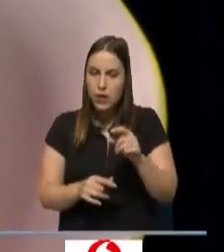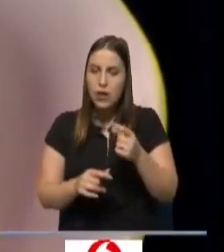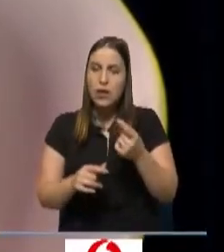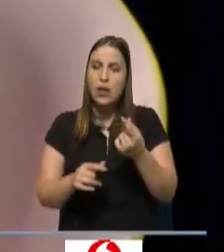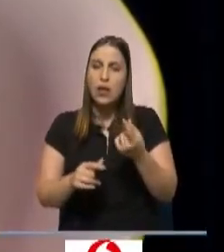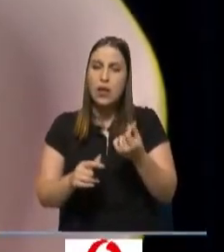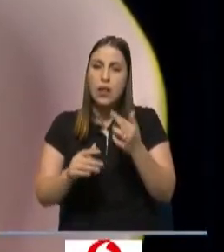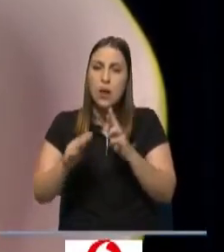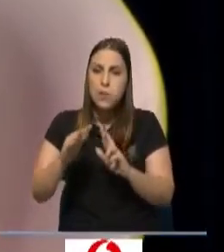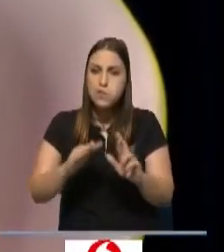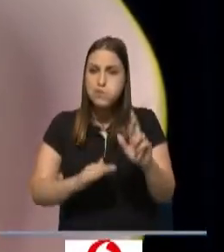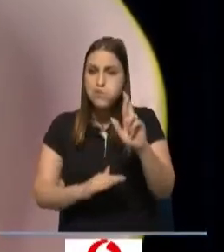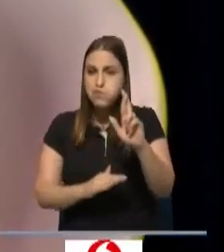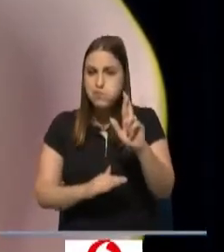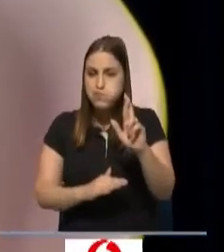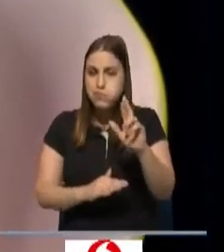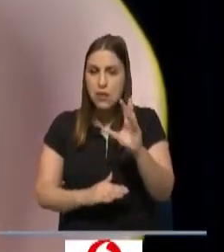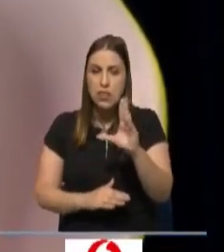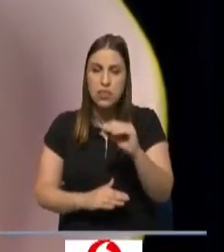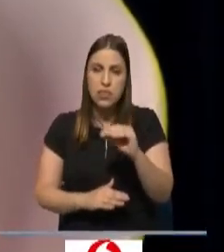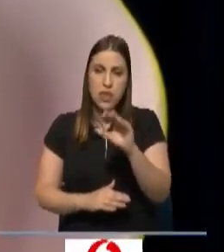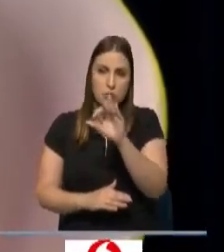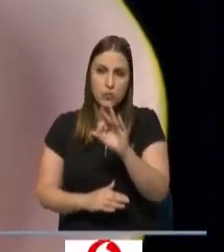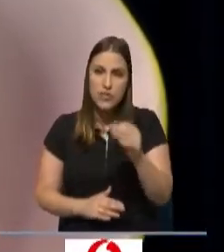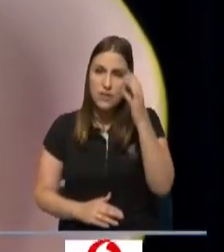Pandemic, war in Ukraine,